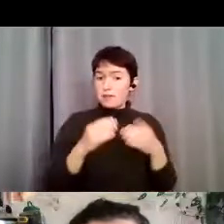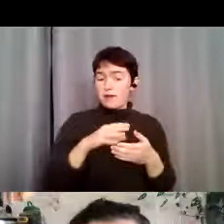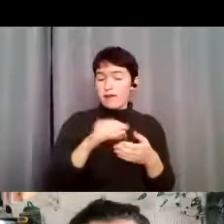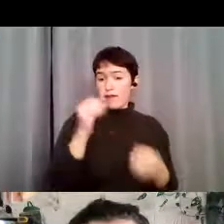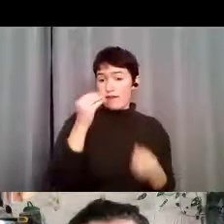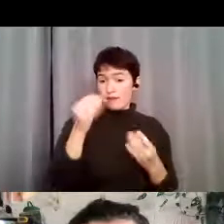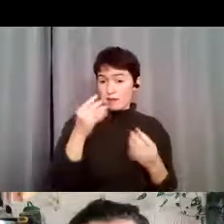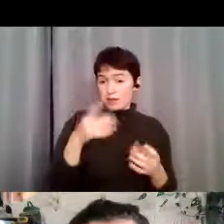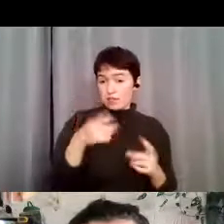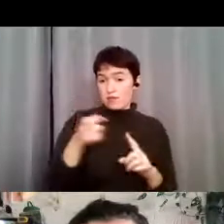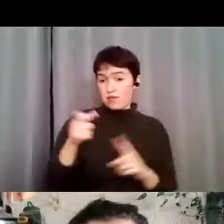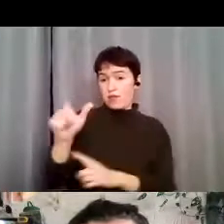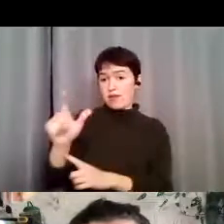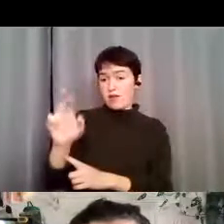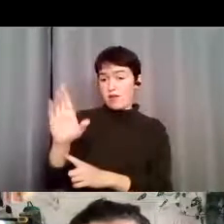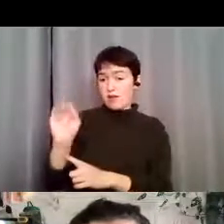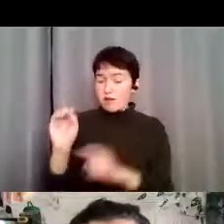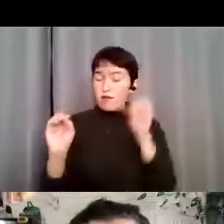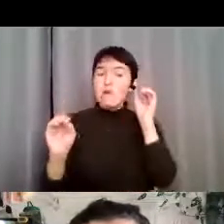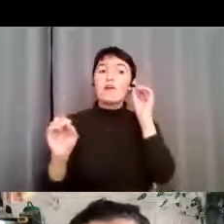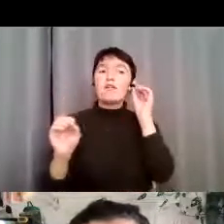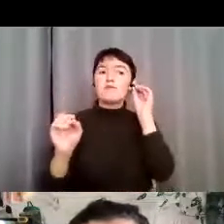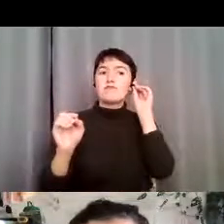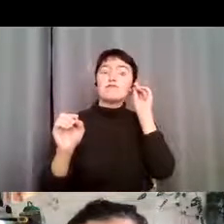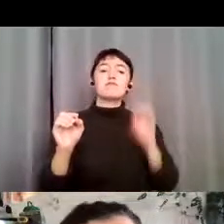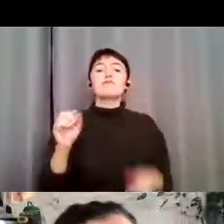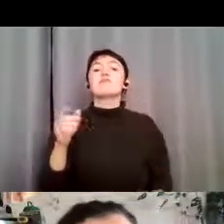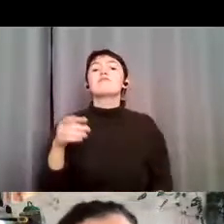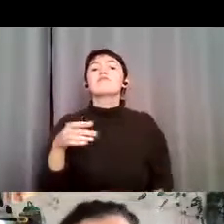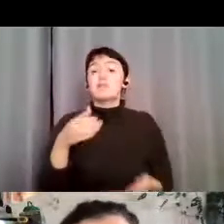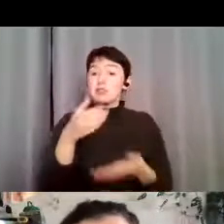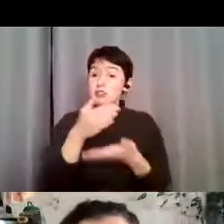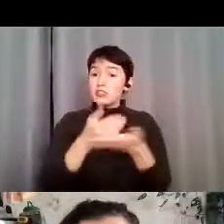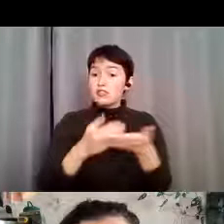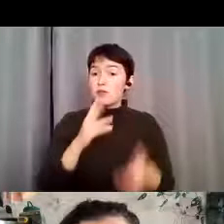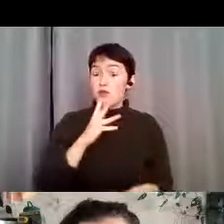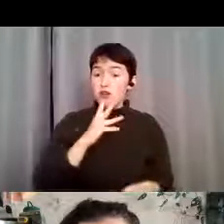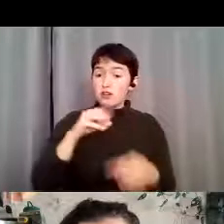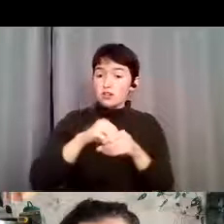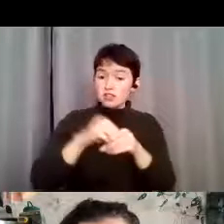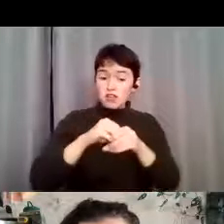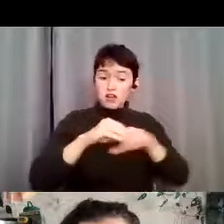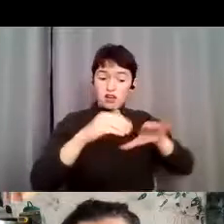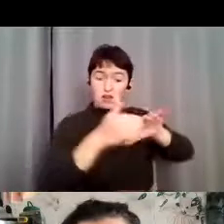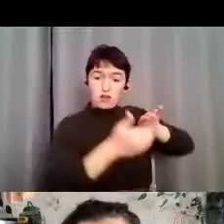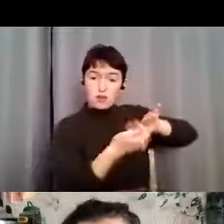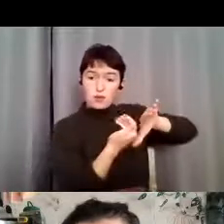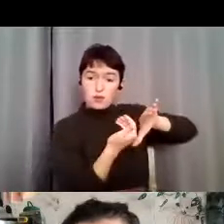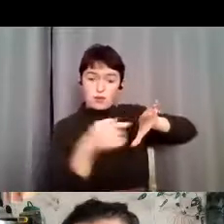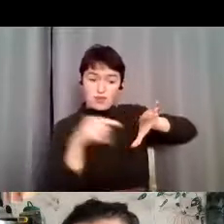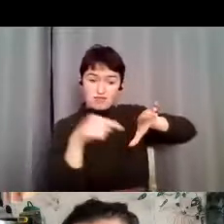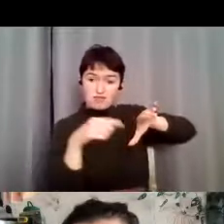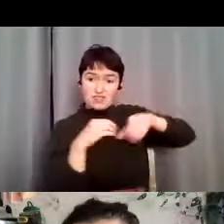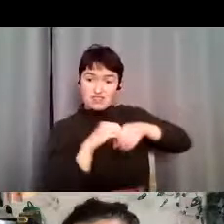and telescopes, even on Earth, that there is some water in those craters, and we think that it's in the form of ice.